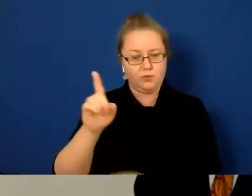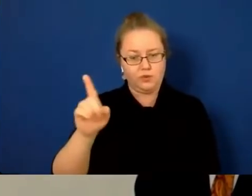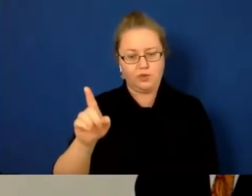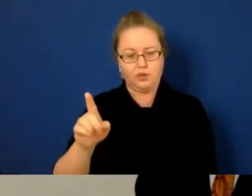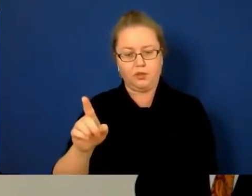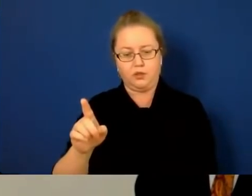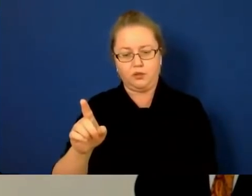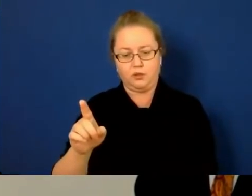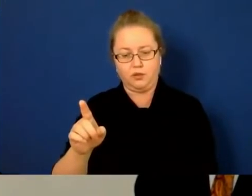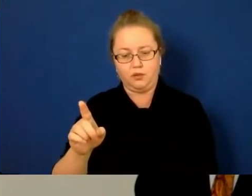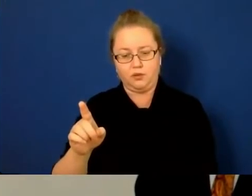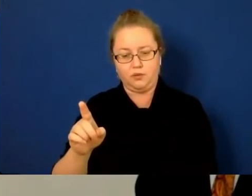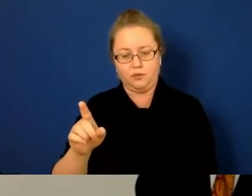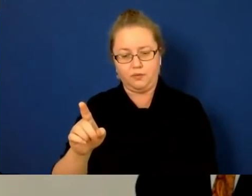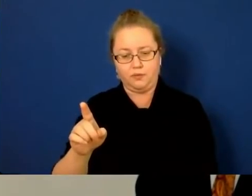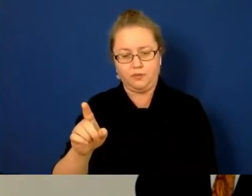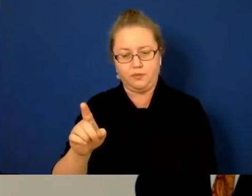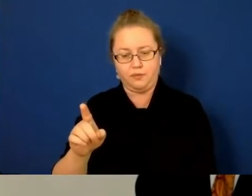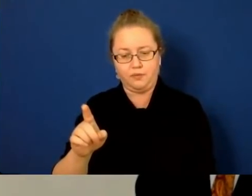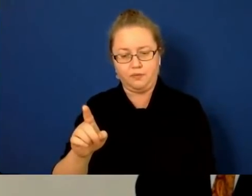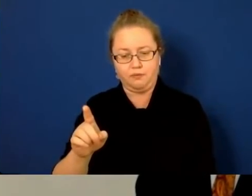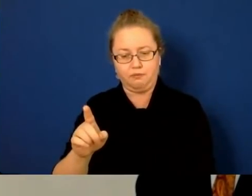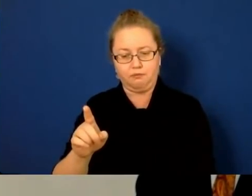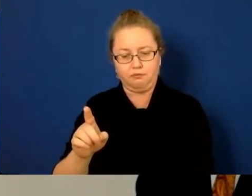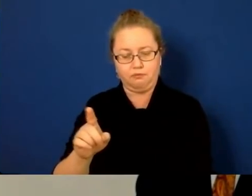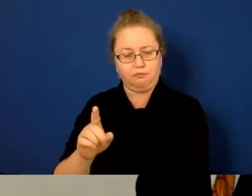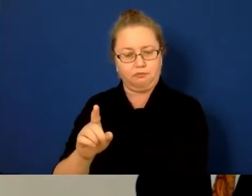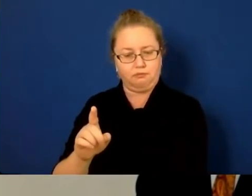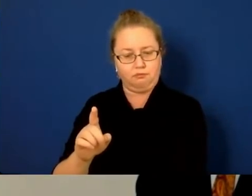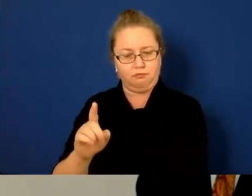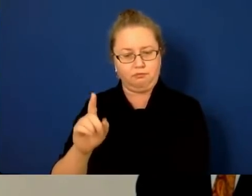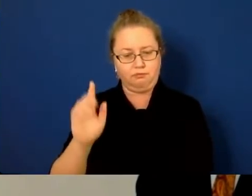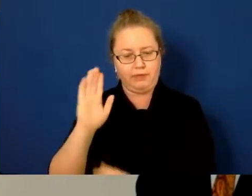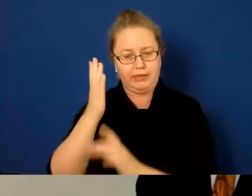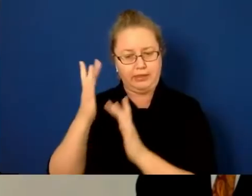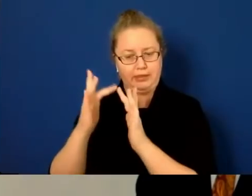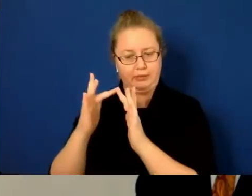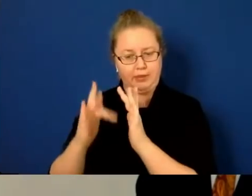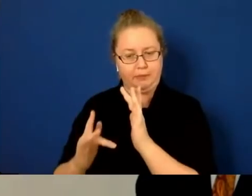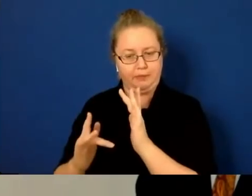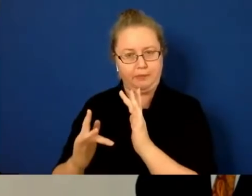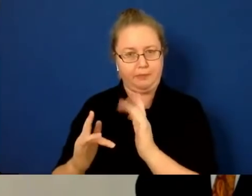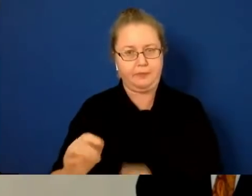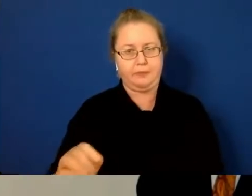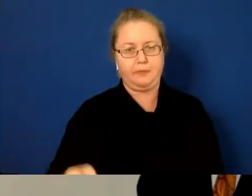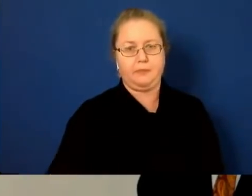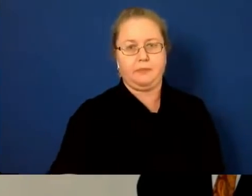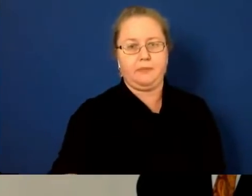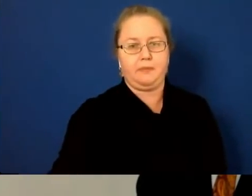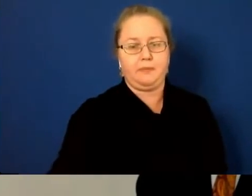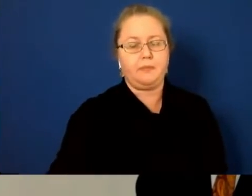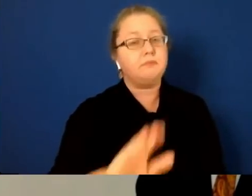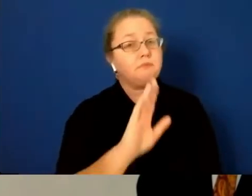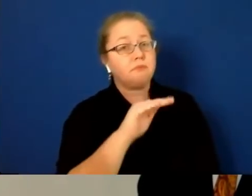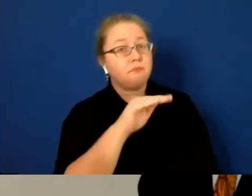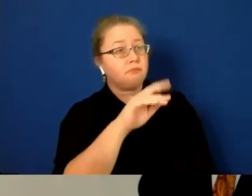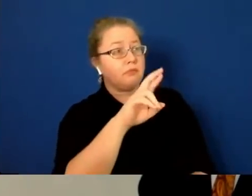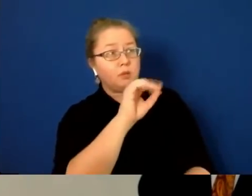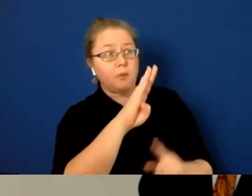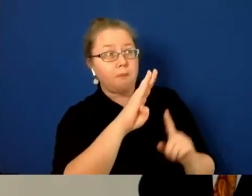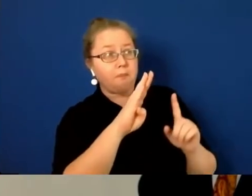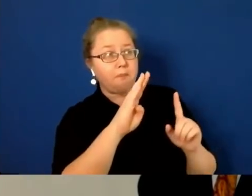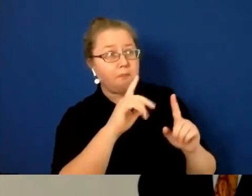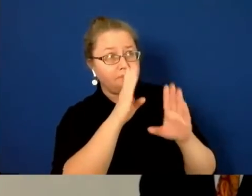have been infected in the course of their duties on medical calls here in BC. Rob Monroe, Info